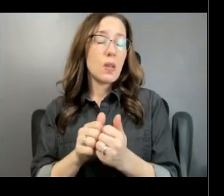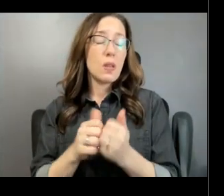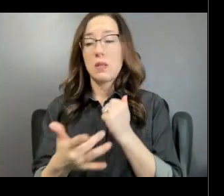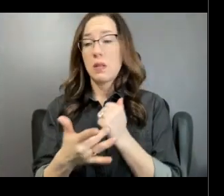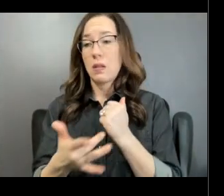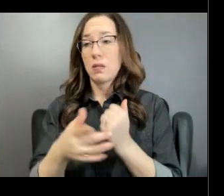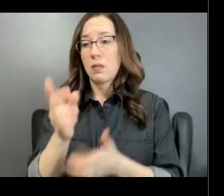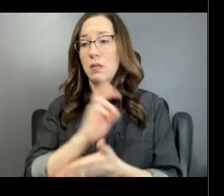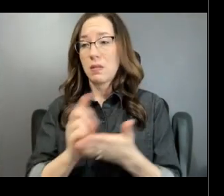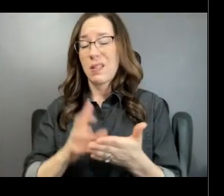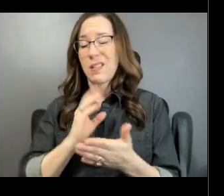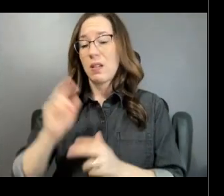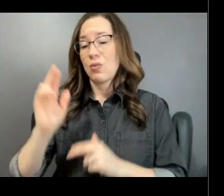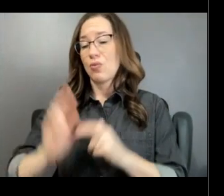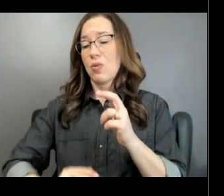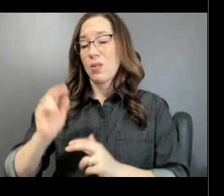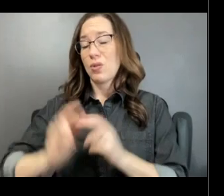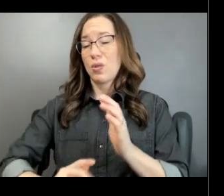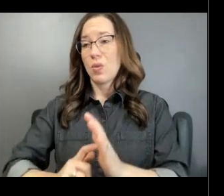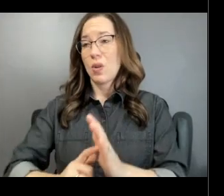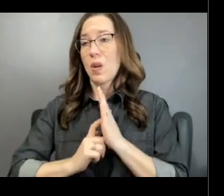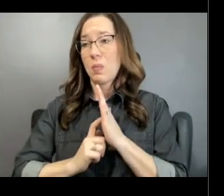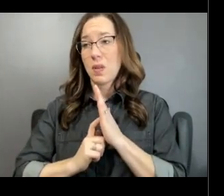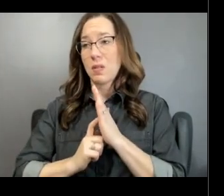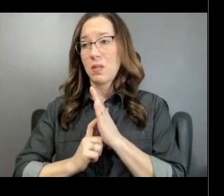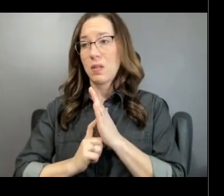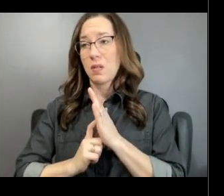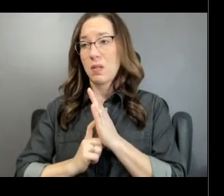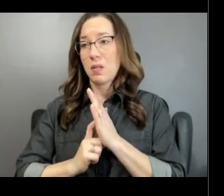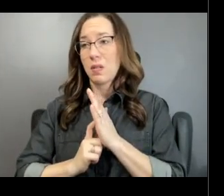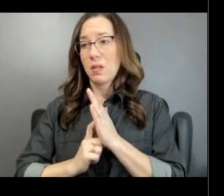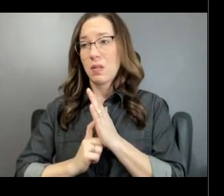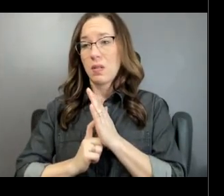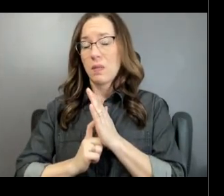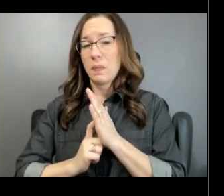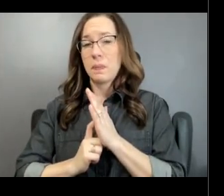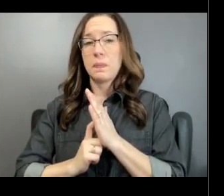and construction requirements in the Act.